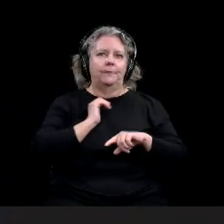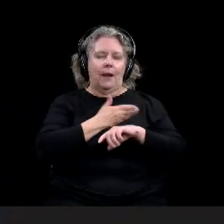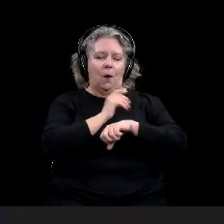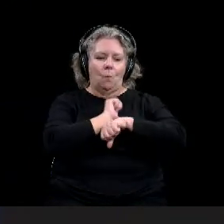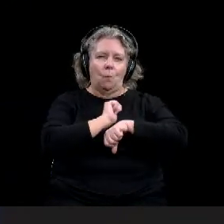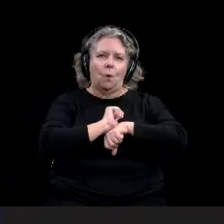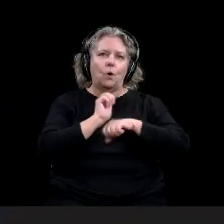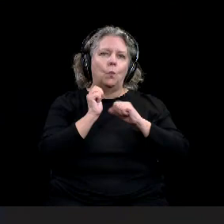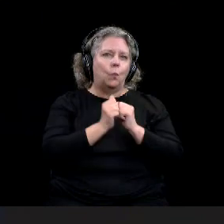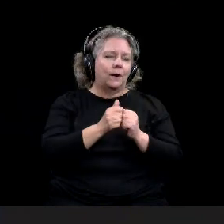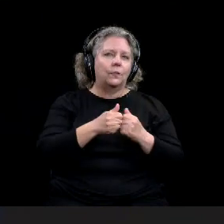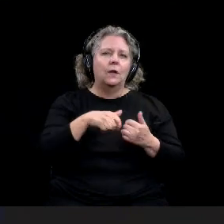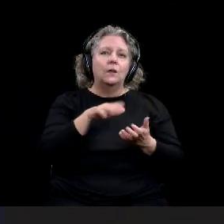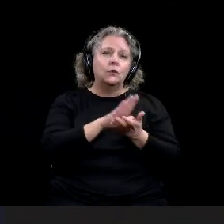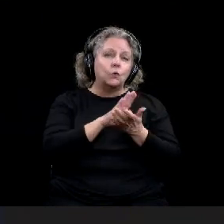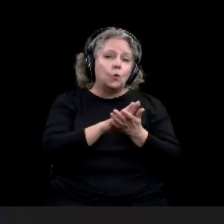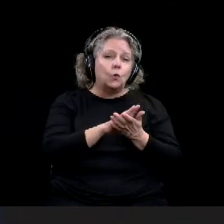well.